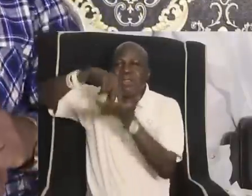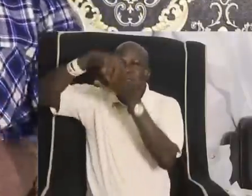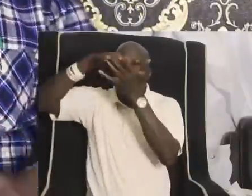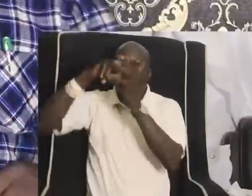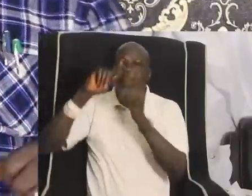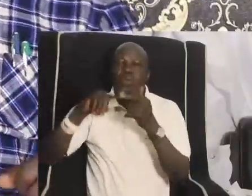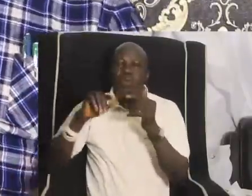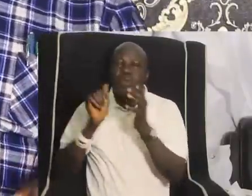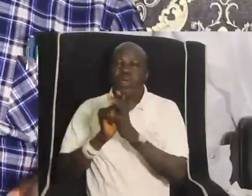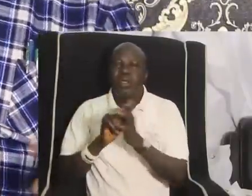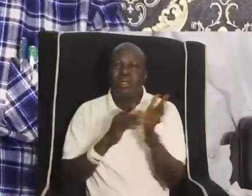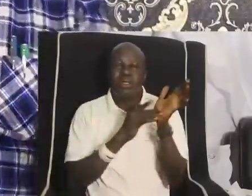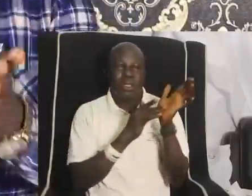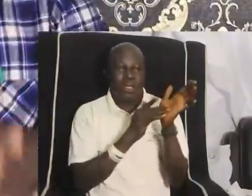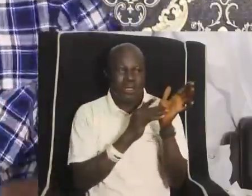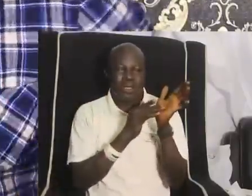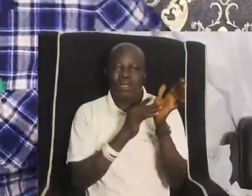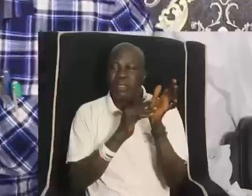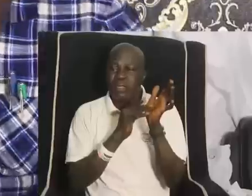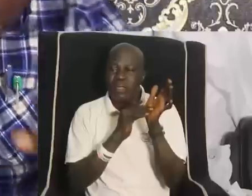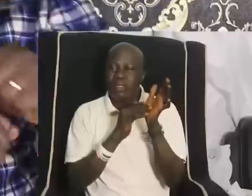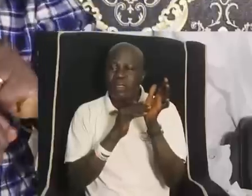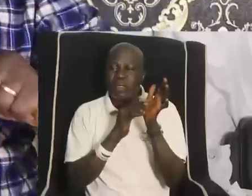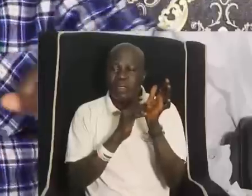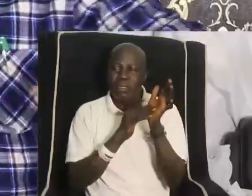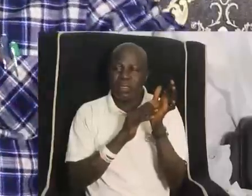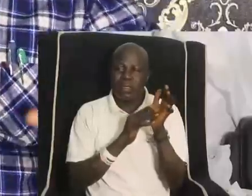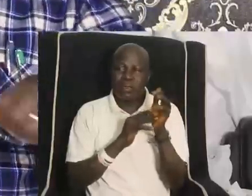up. Ijoya. We want to dance.